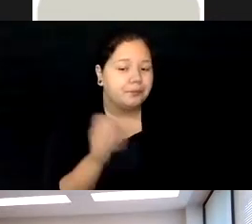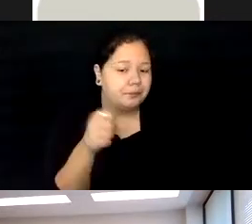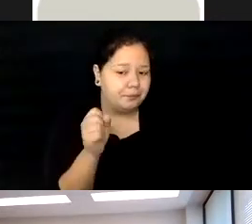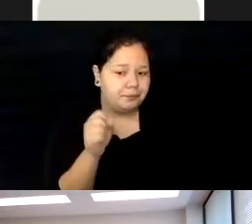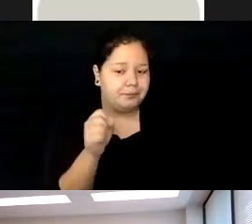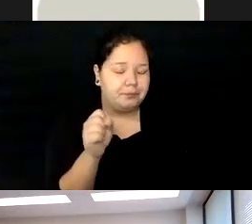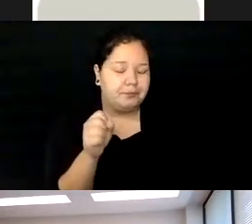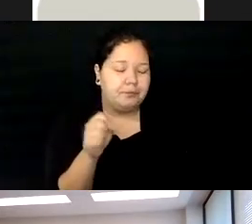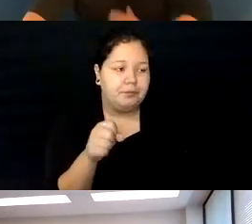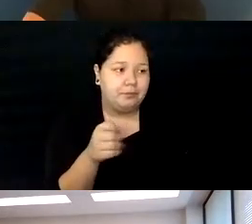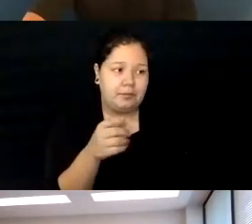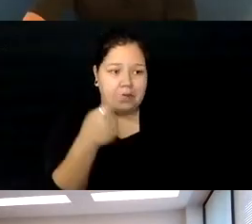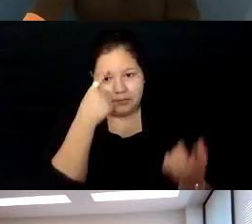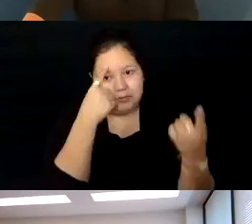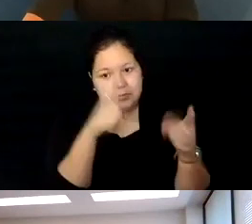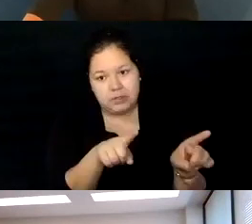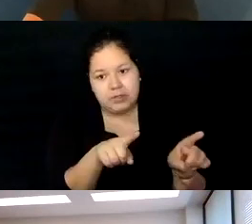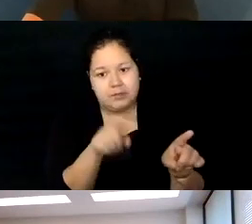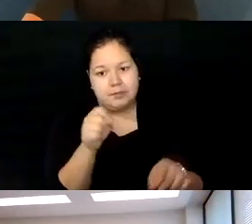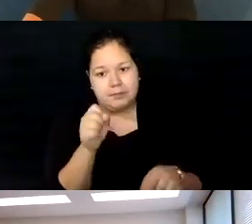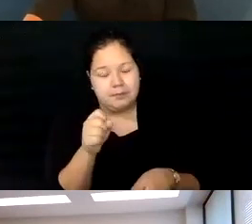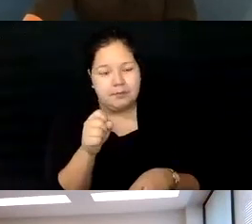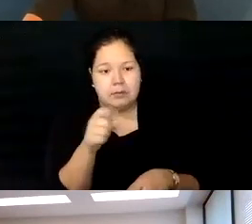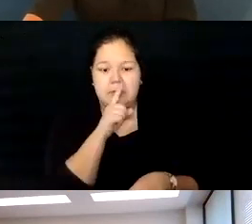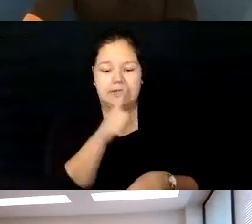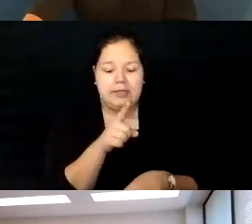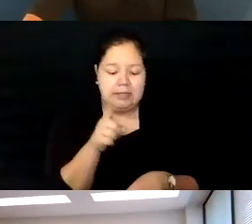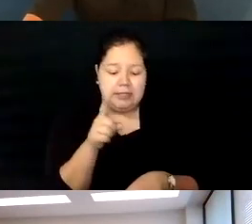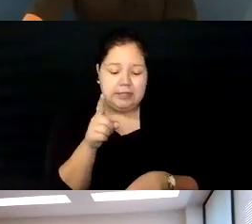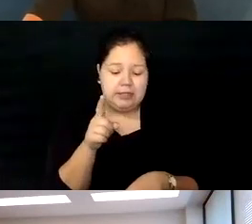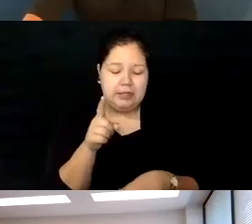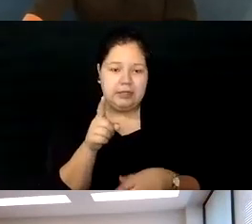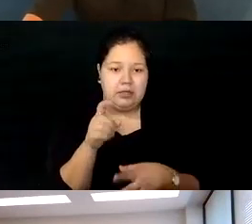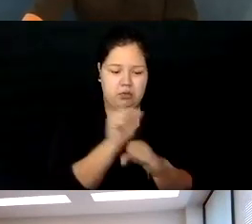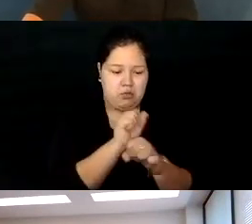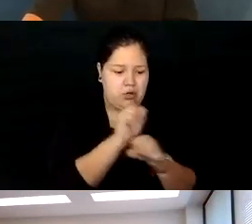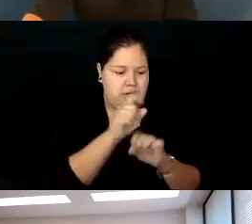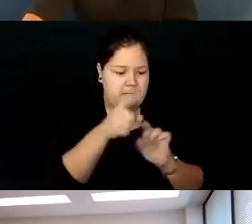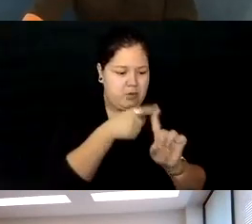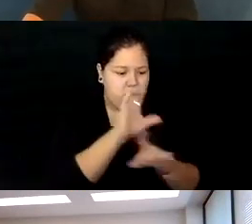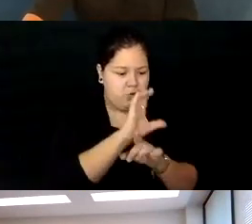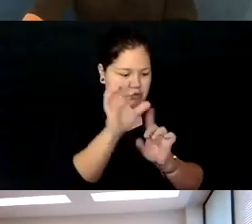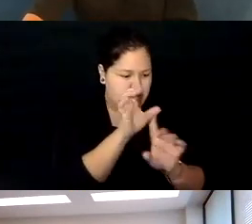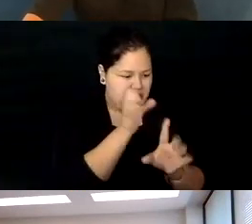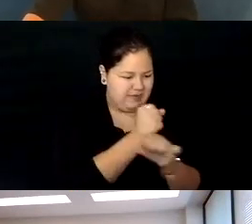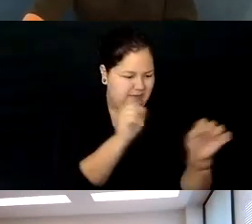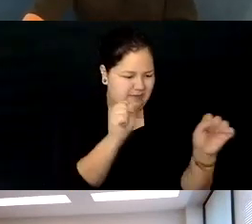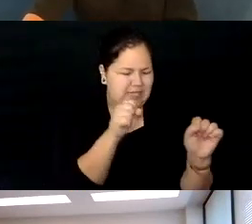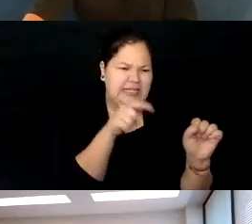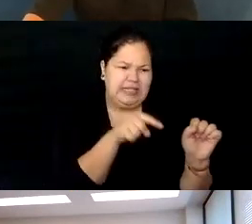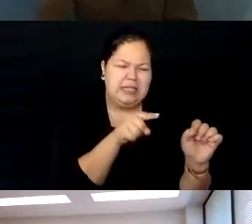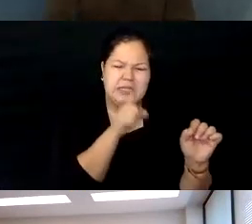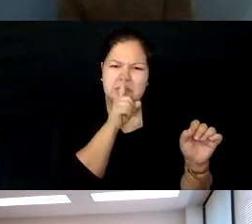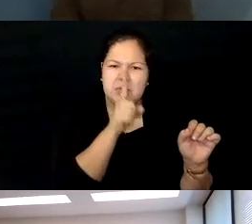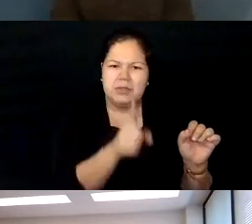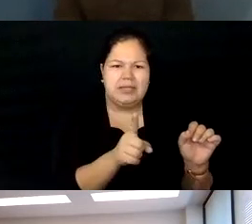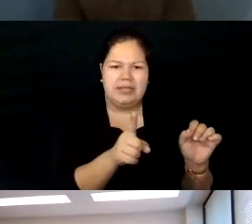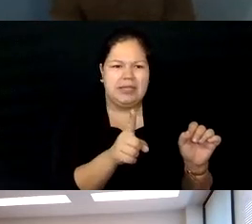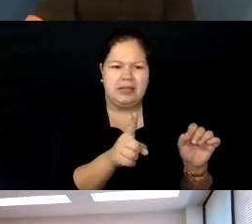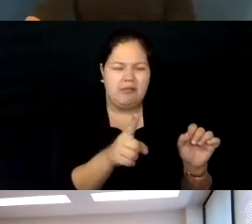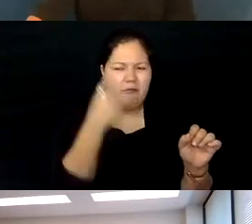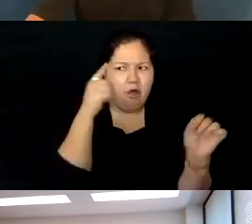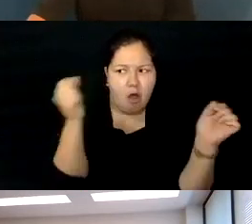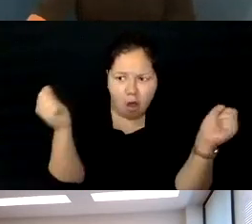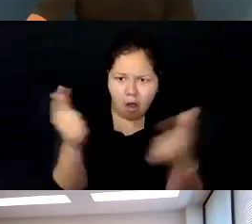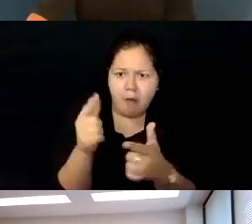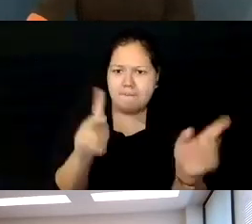Avanti. Exactly. I mean, it's absolutely the truth. The work around cultural safety is really for everybody.